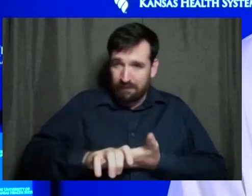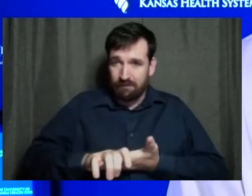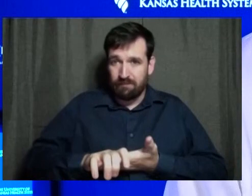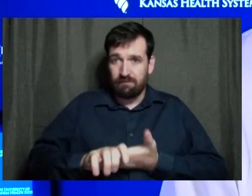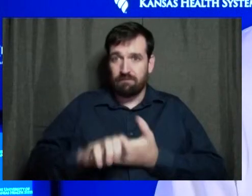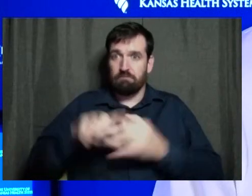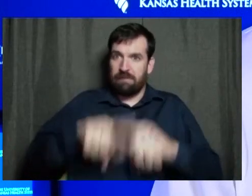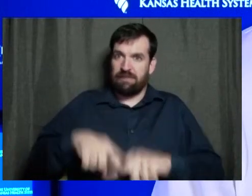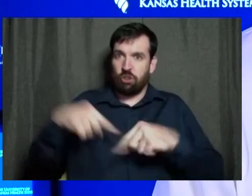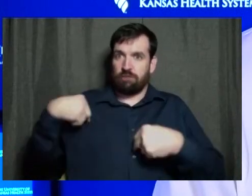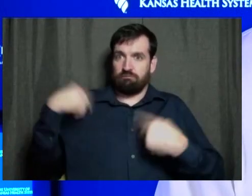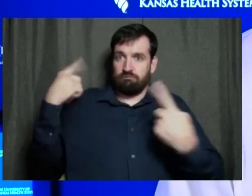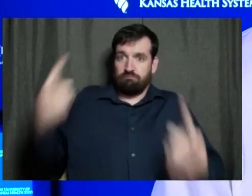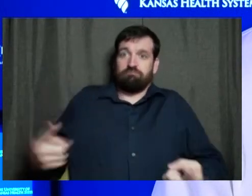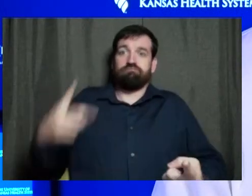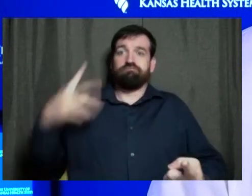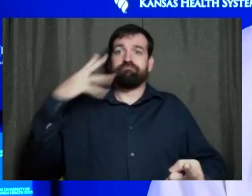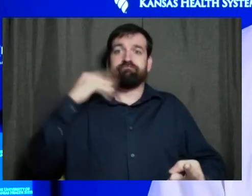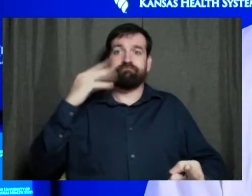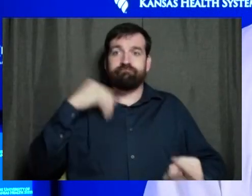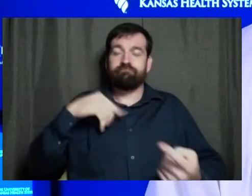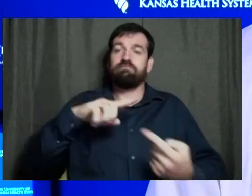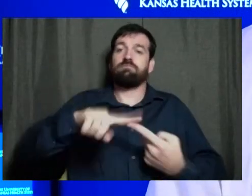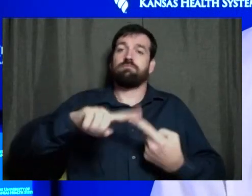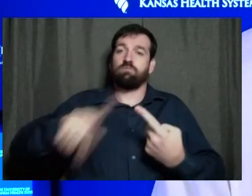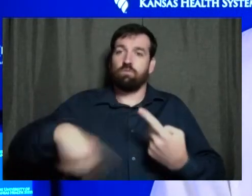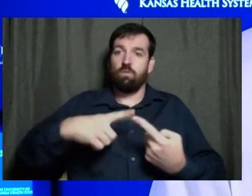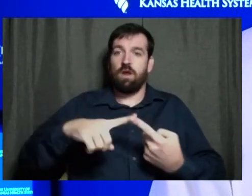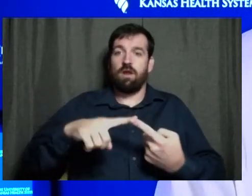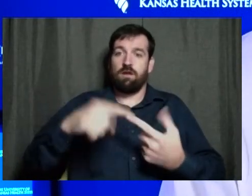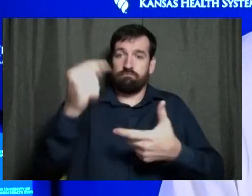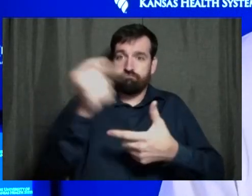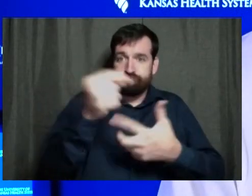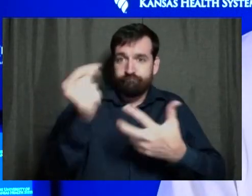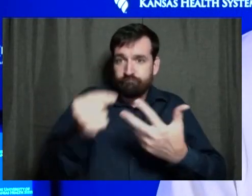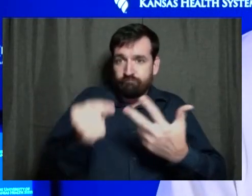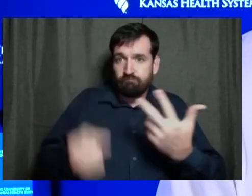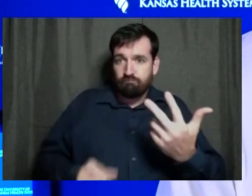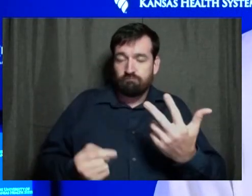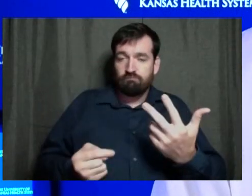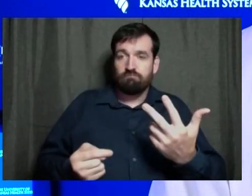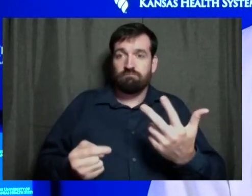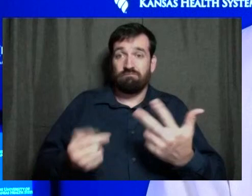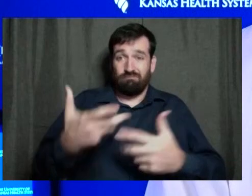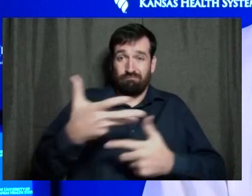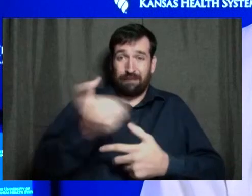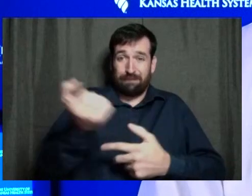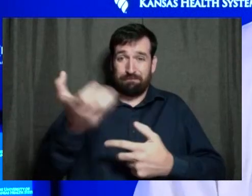so far, that when those steps and those pieces are taken away, whether it's